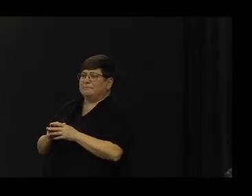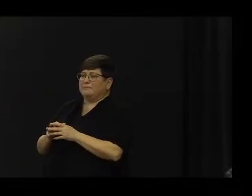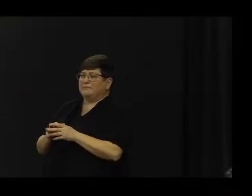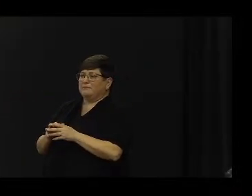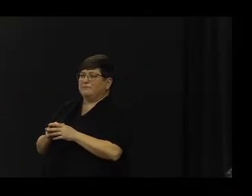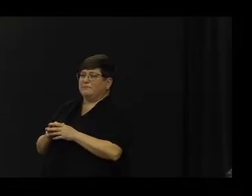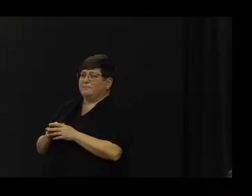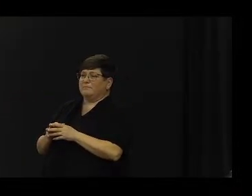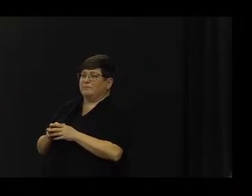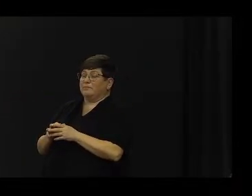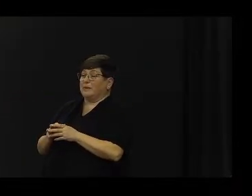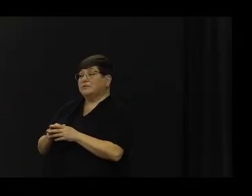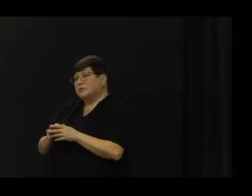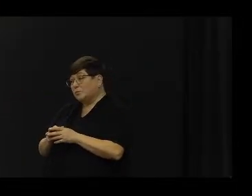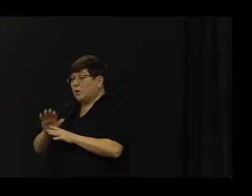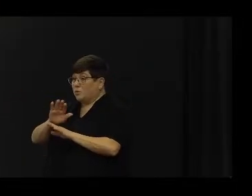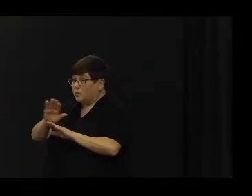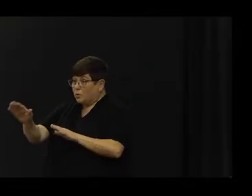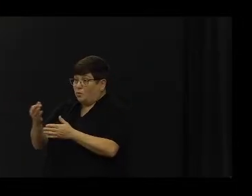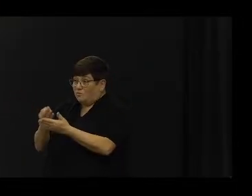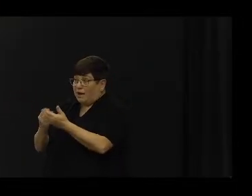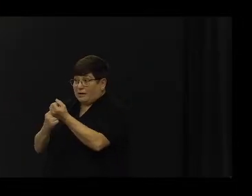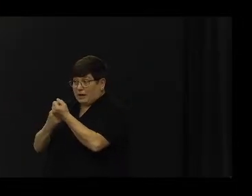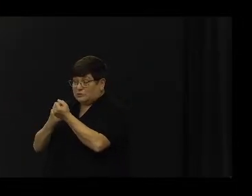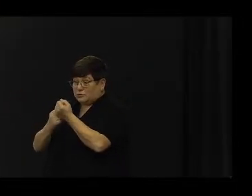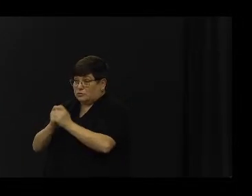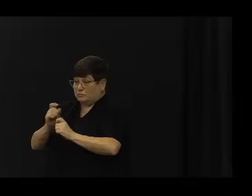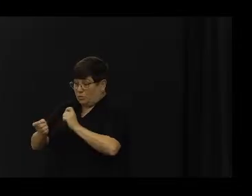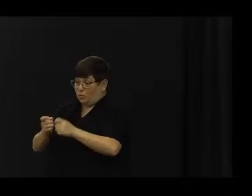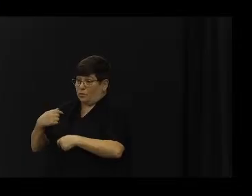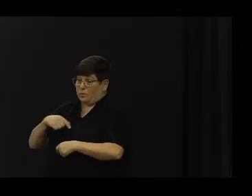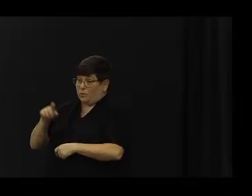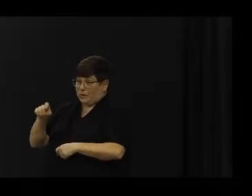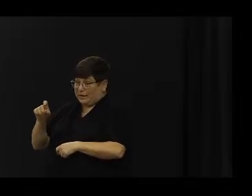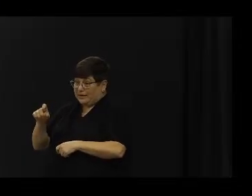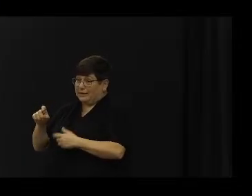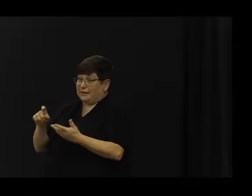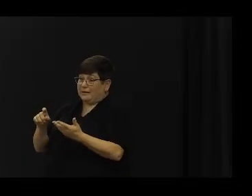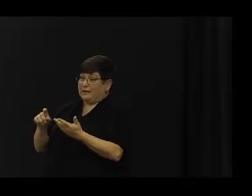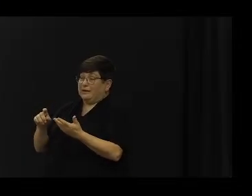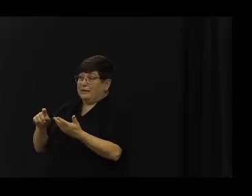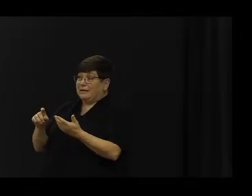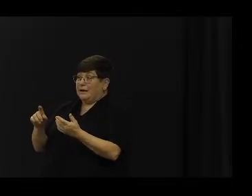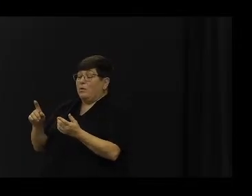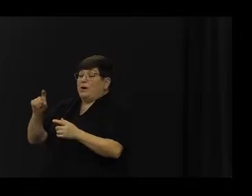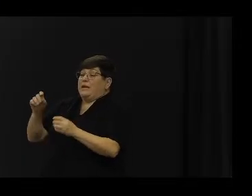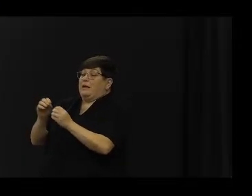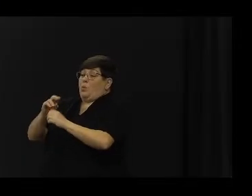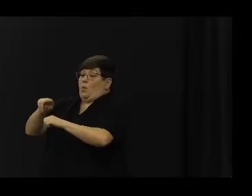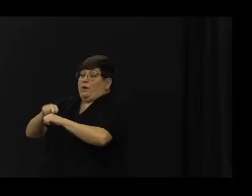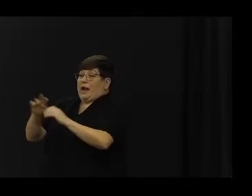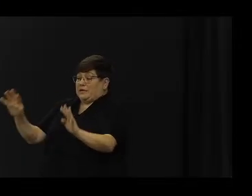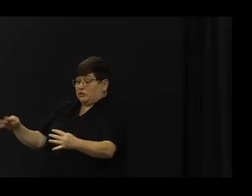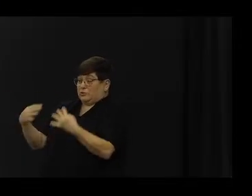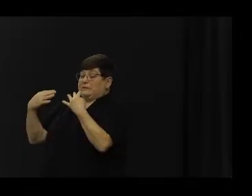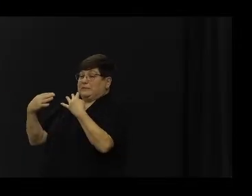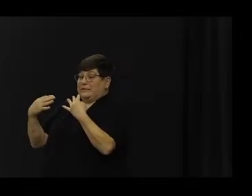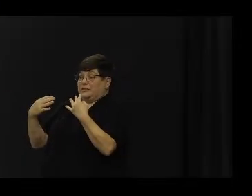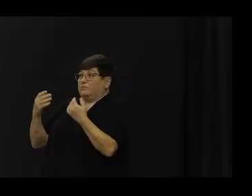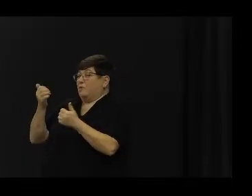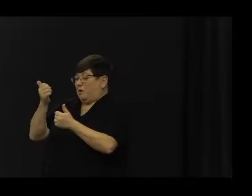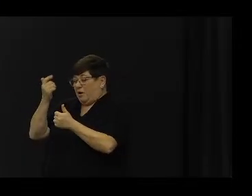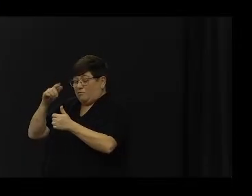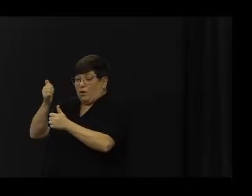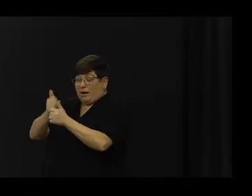your financial support that we need and a national attention. And every coach and player